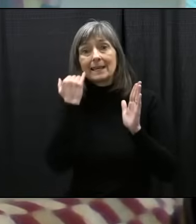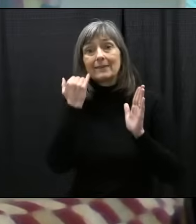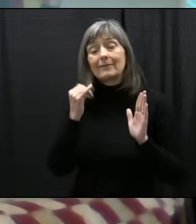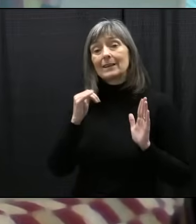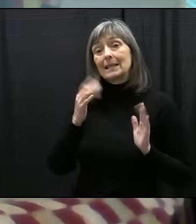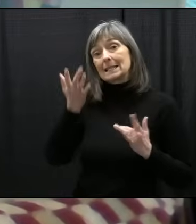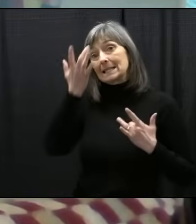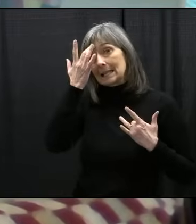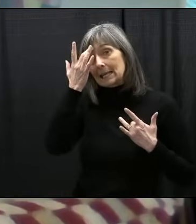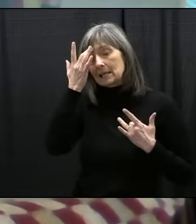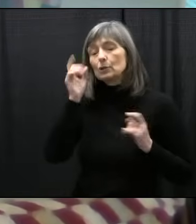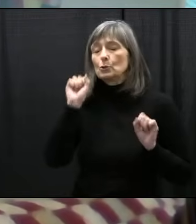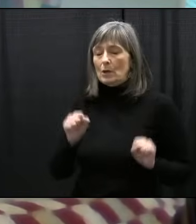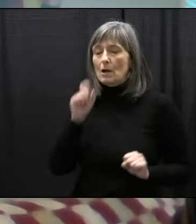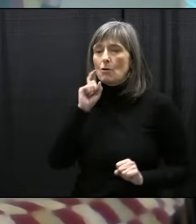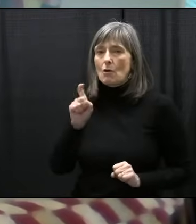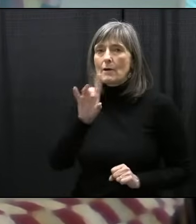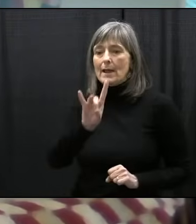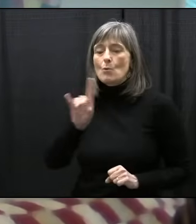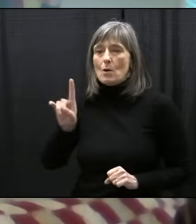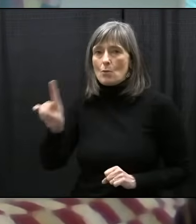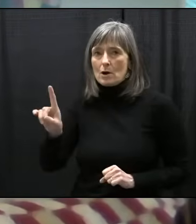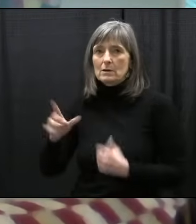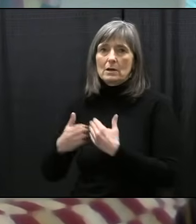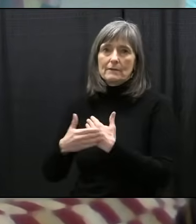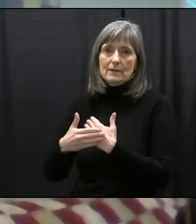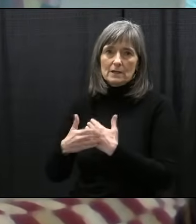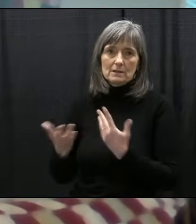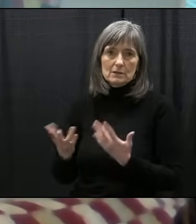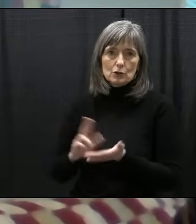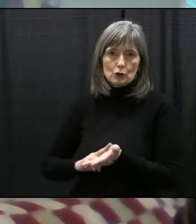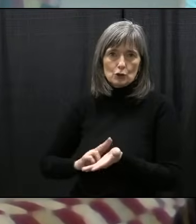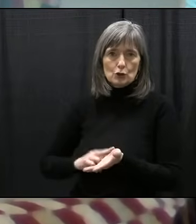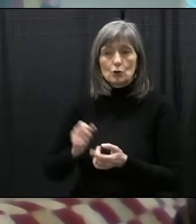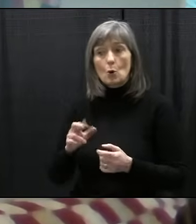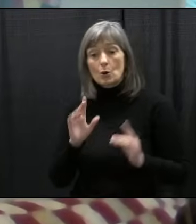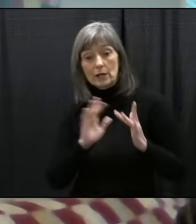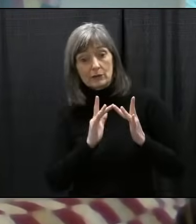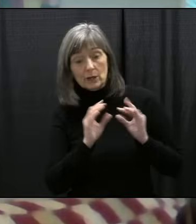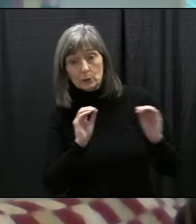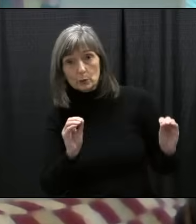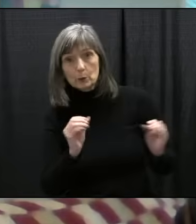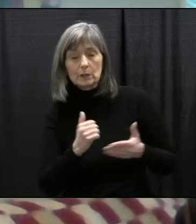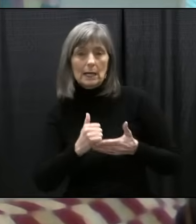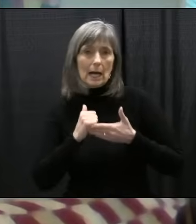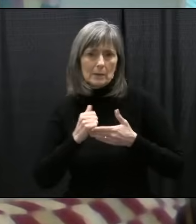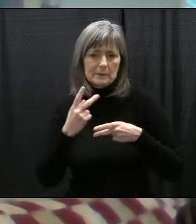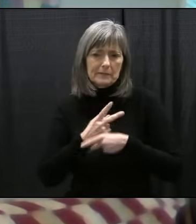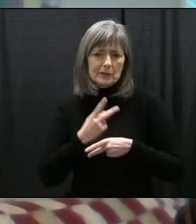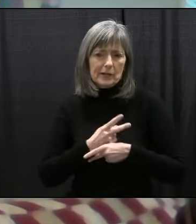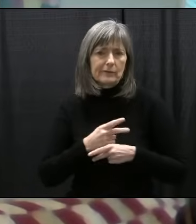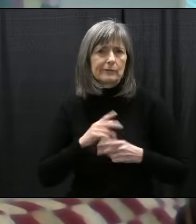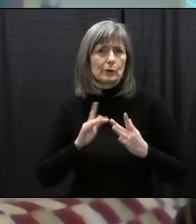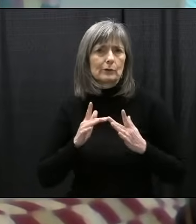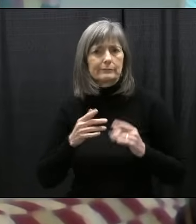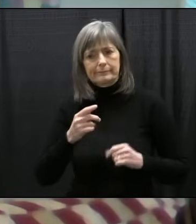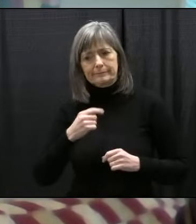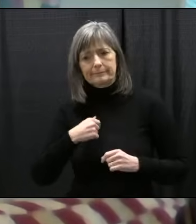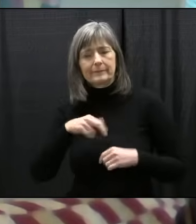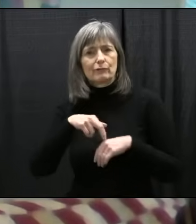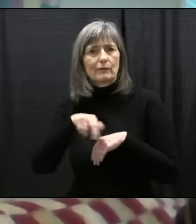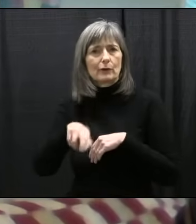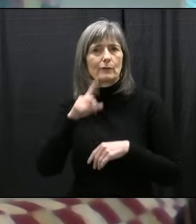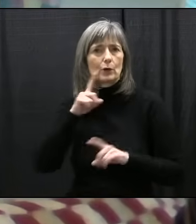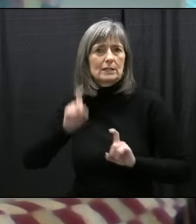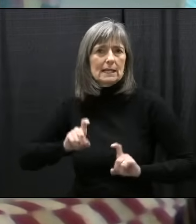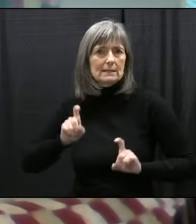if you are ill and need advice from a nurse, or you do not have access to the internet and need assistance with completing the online self-referral tool